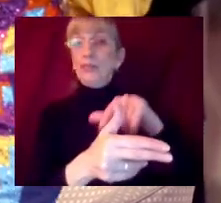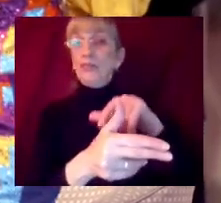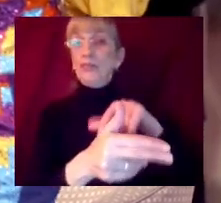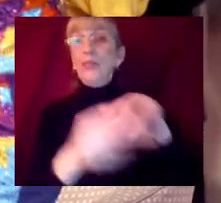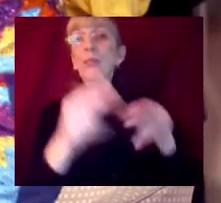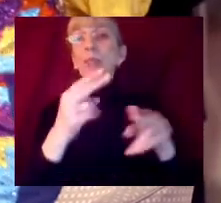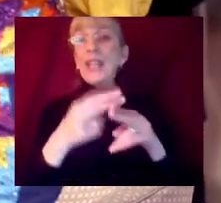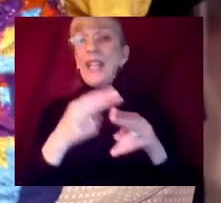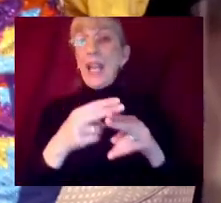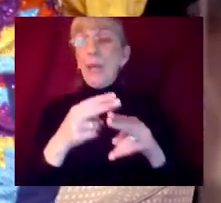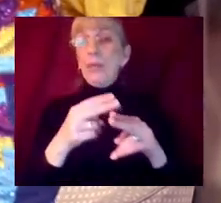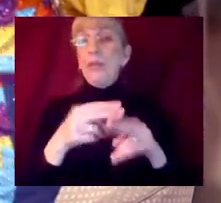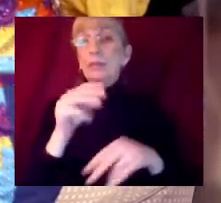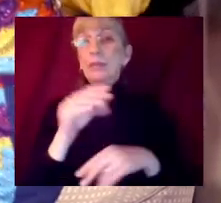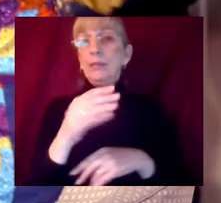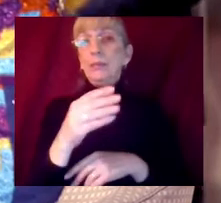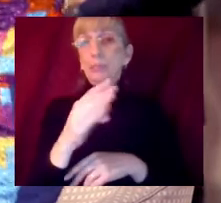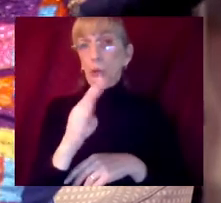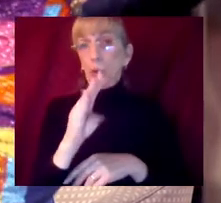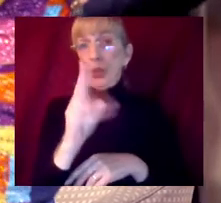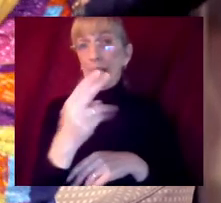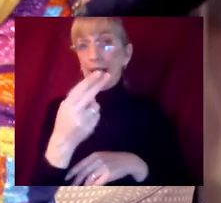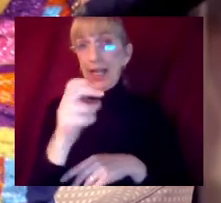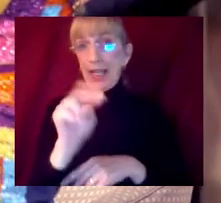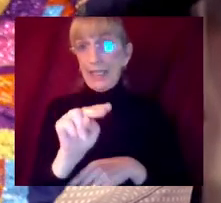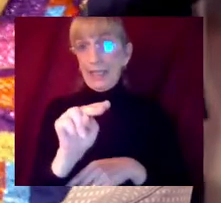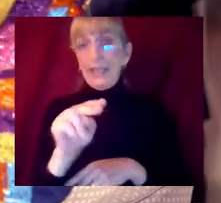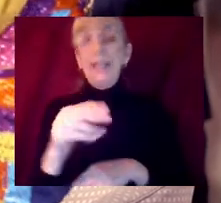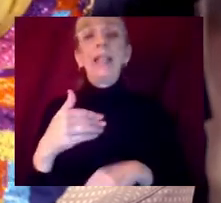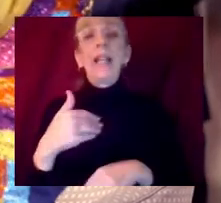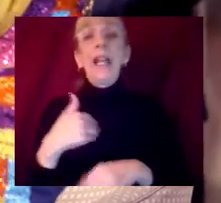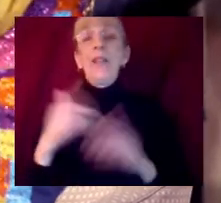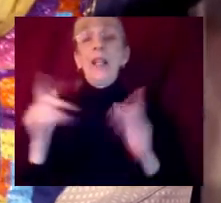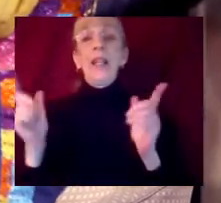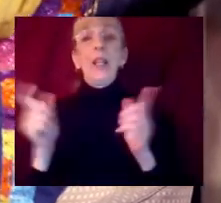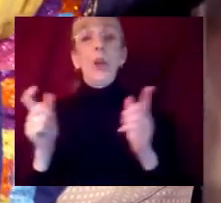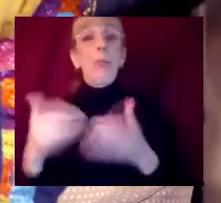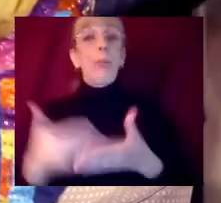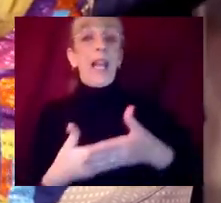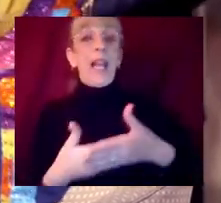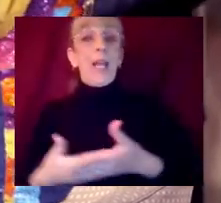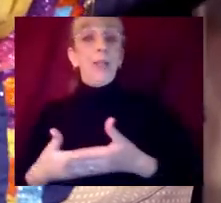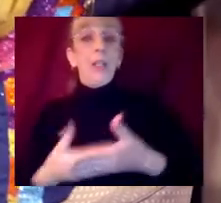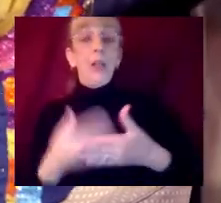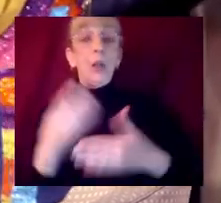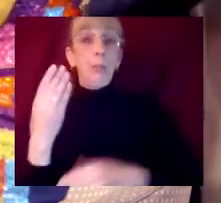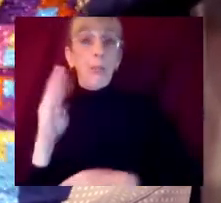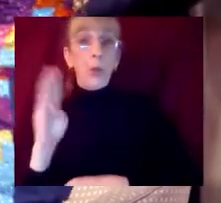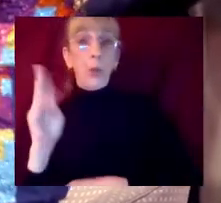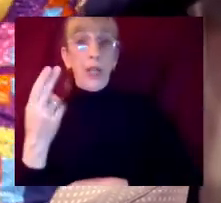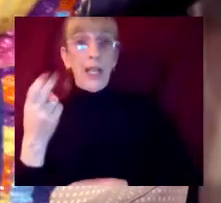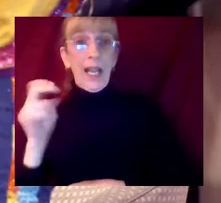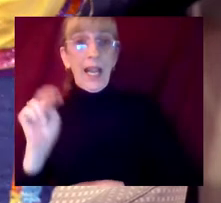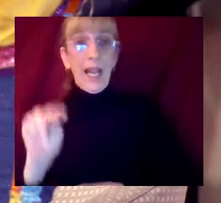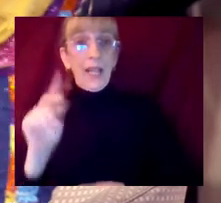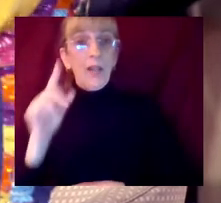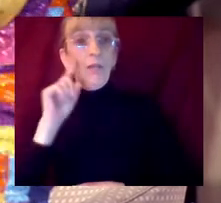little baby blue hen that is the mascot for our early reading program. Oh,